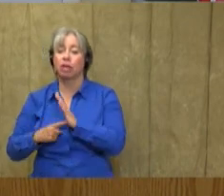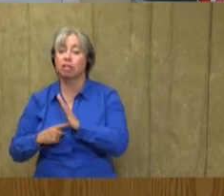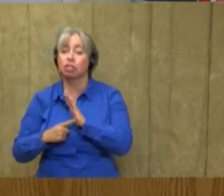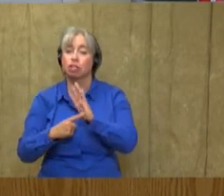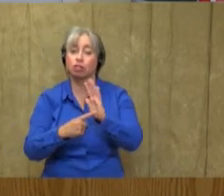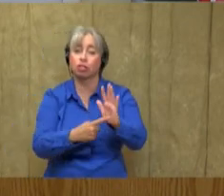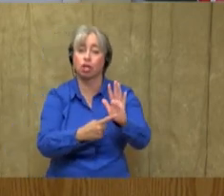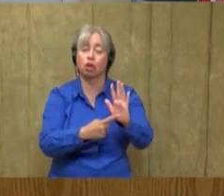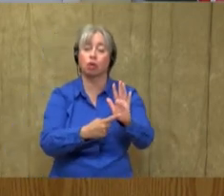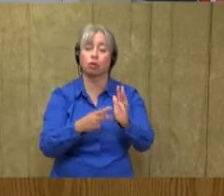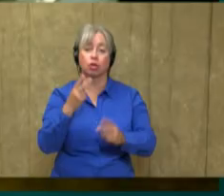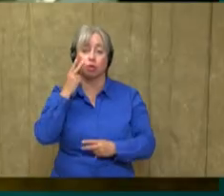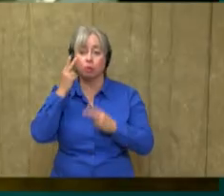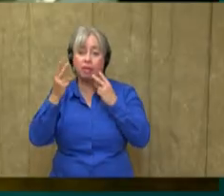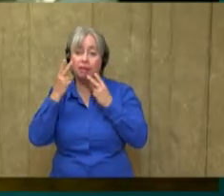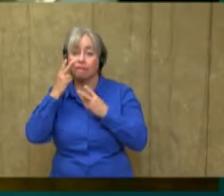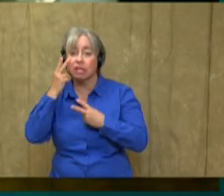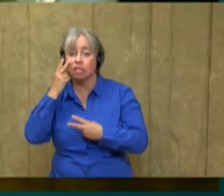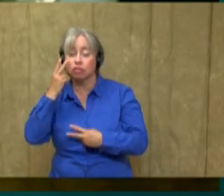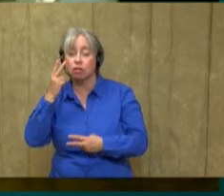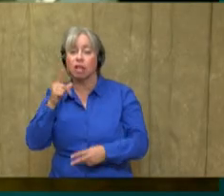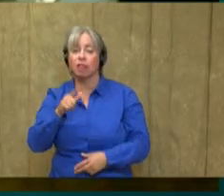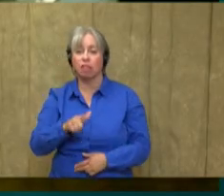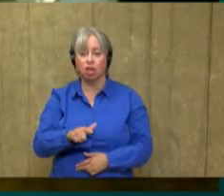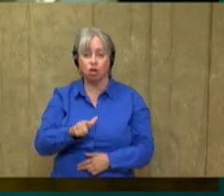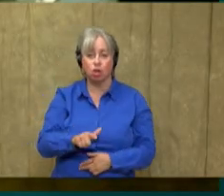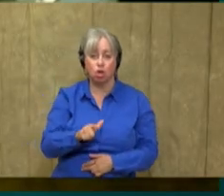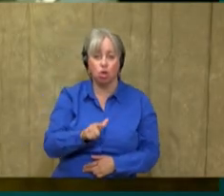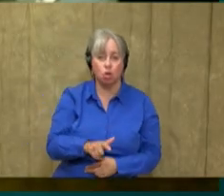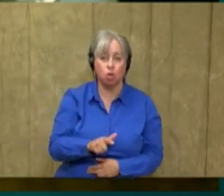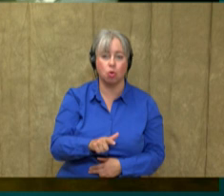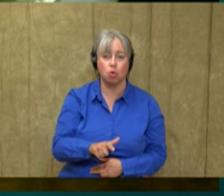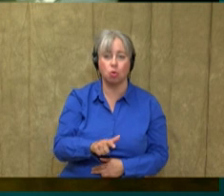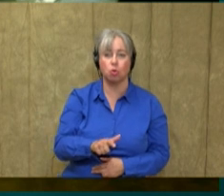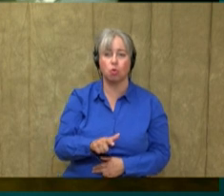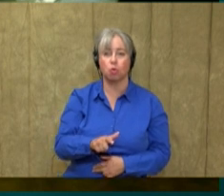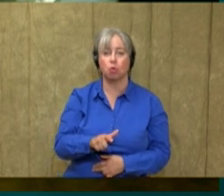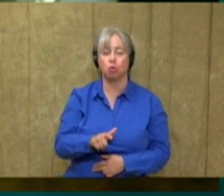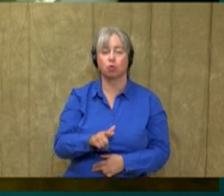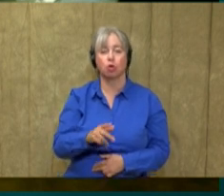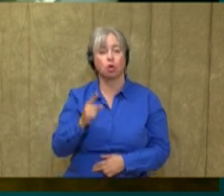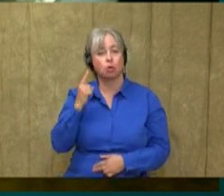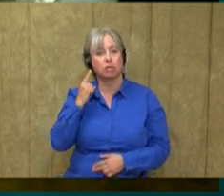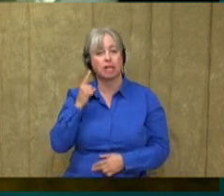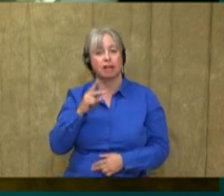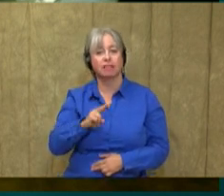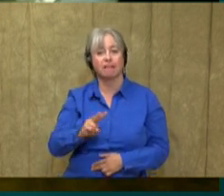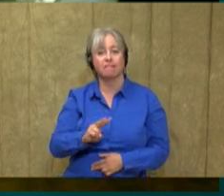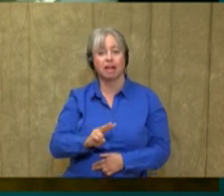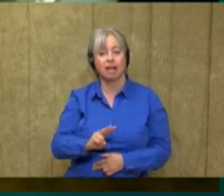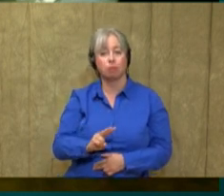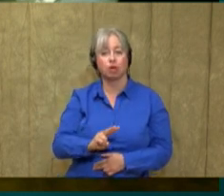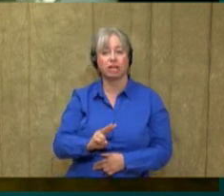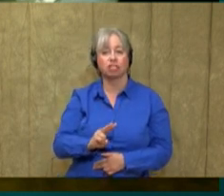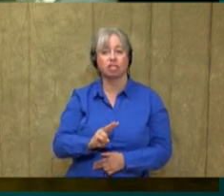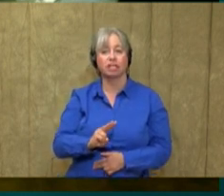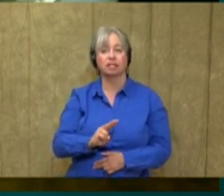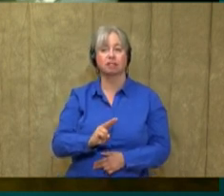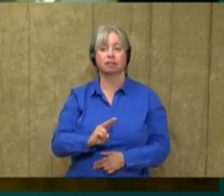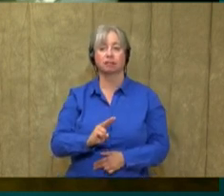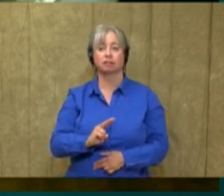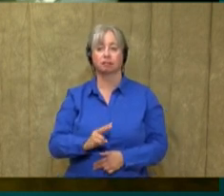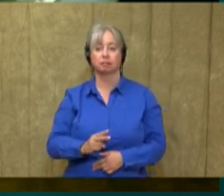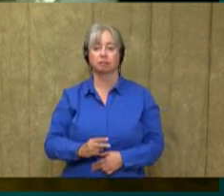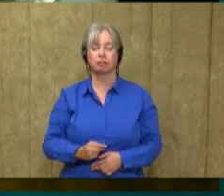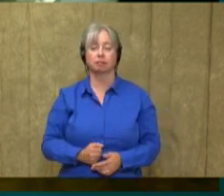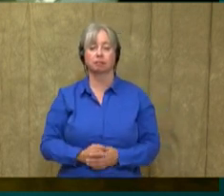effect, of that low rumble, that vibration. And so I pulled